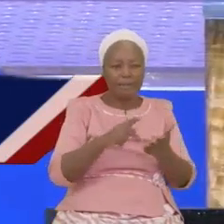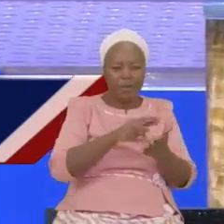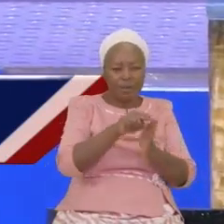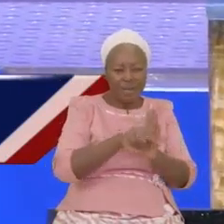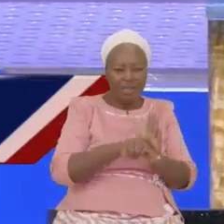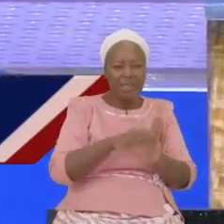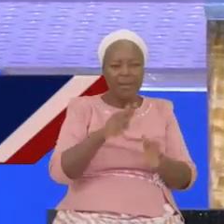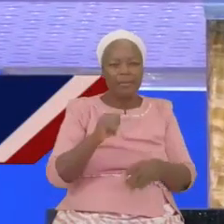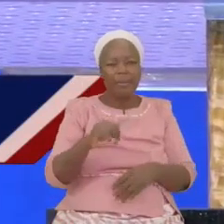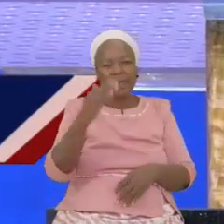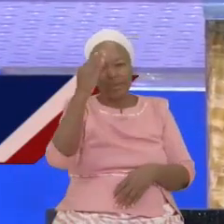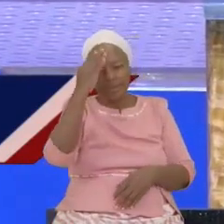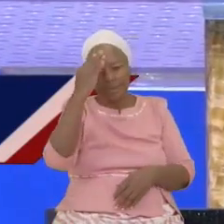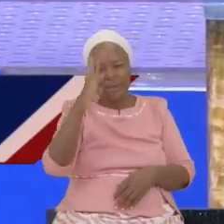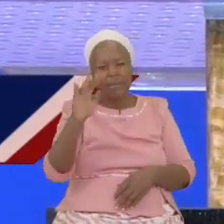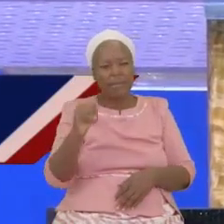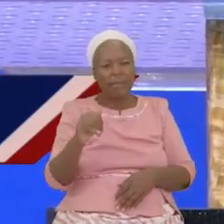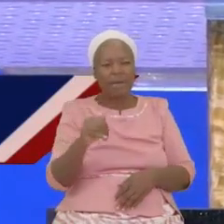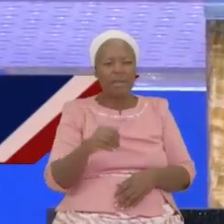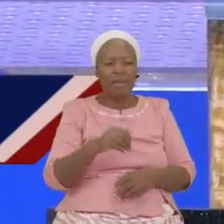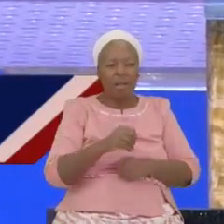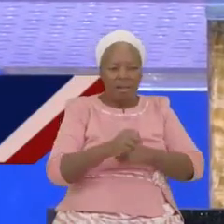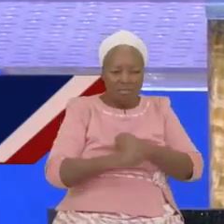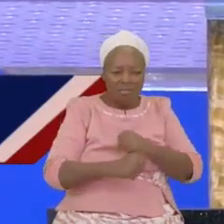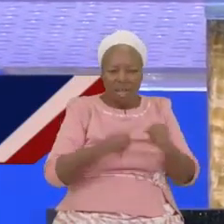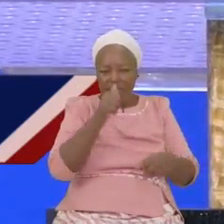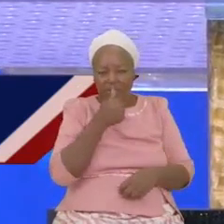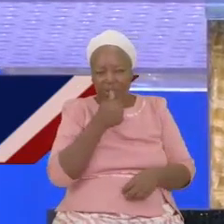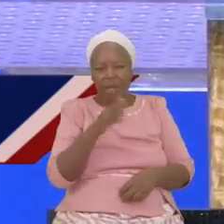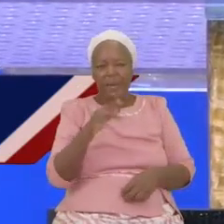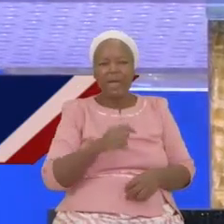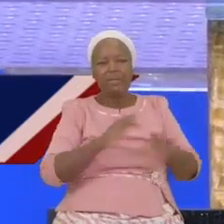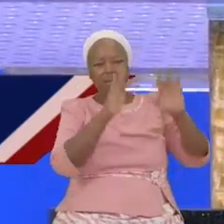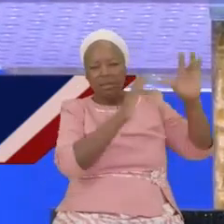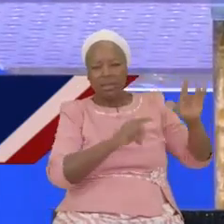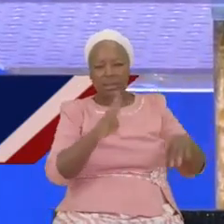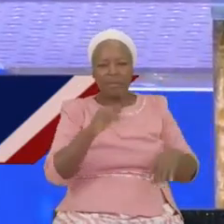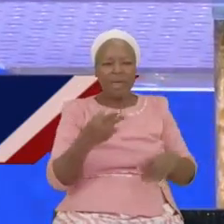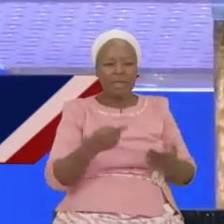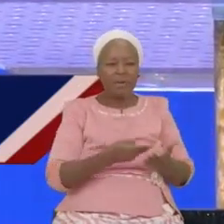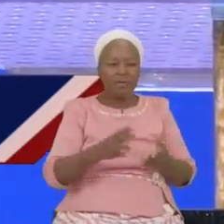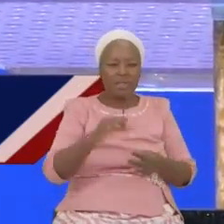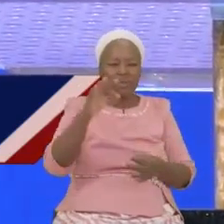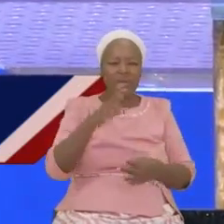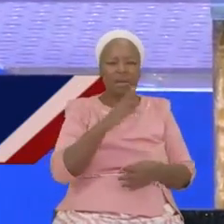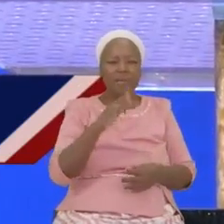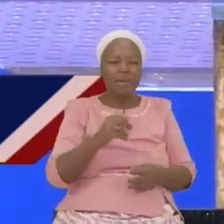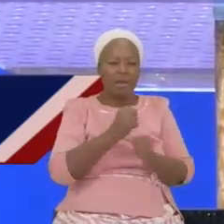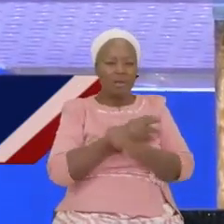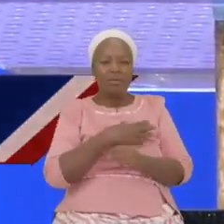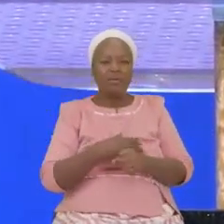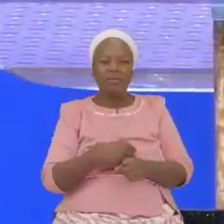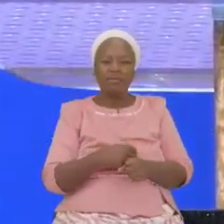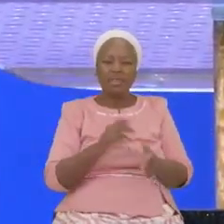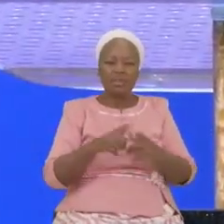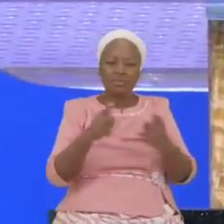long suffering, by kindness, by the Holy Ghost, by love unfeigned. And then in verse